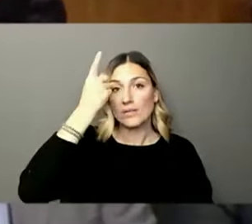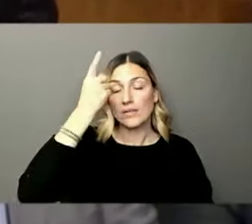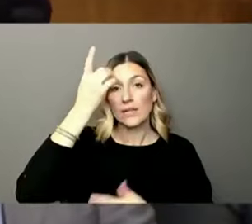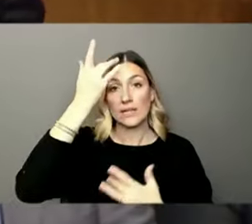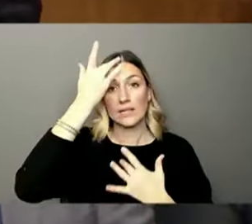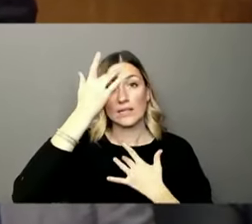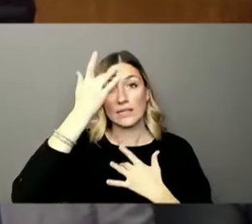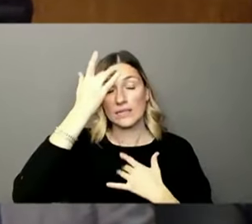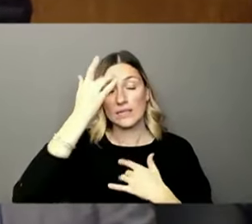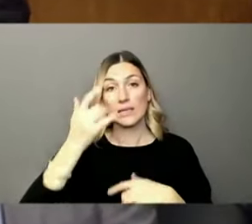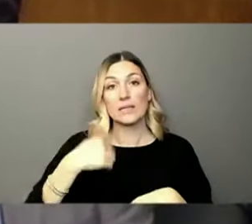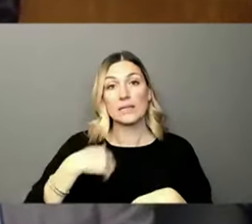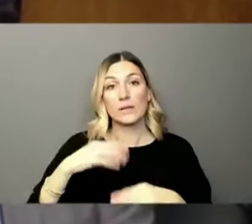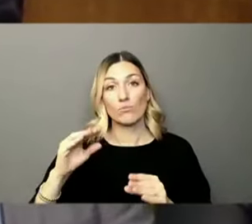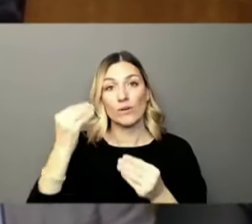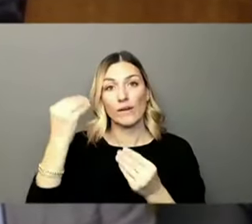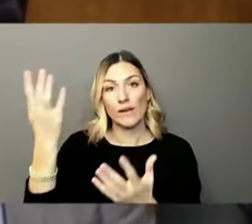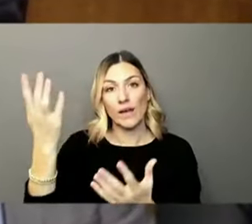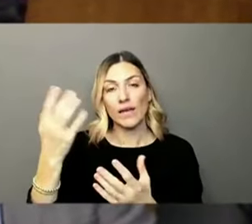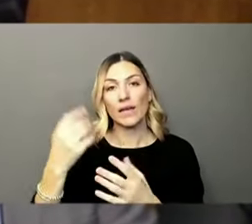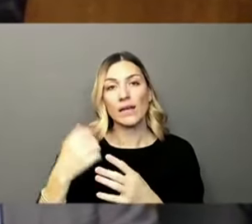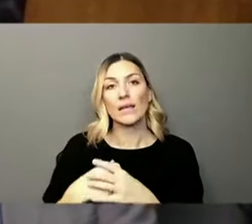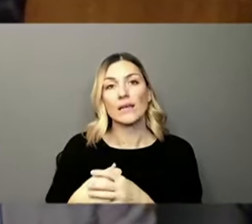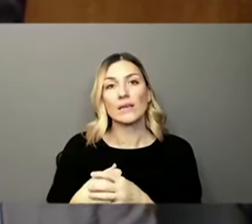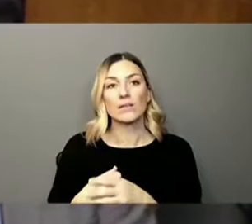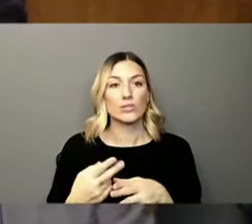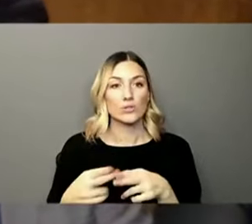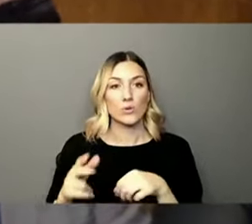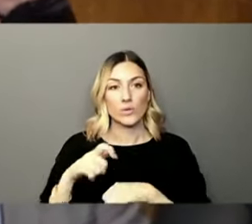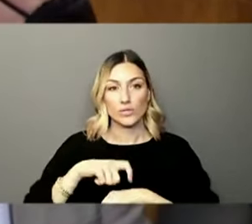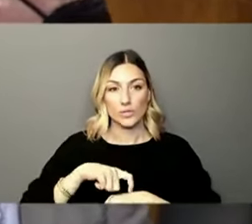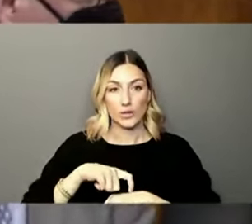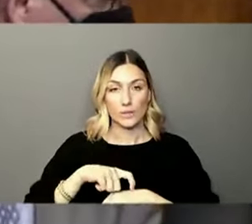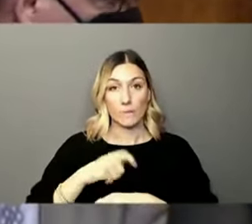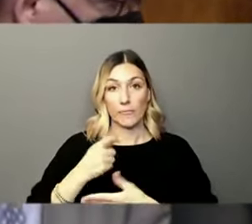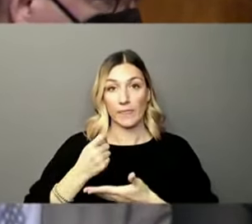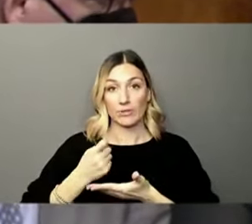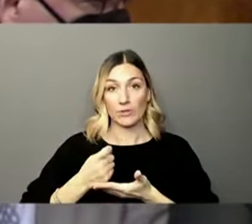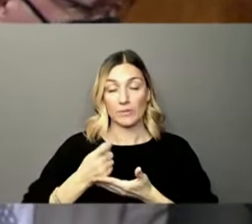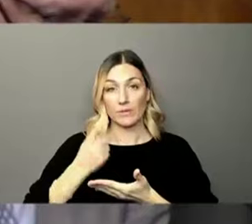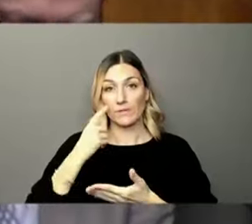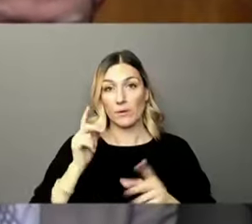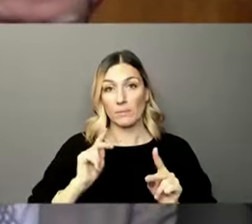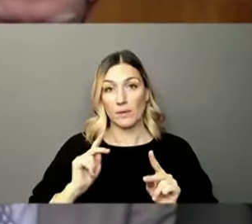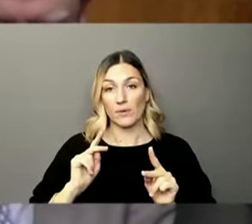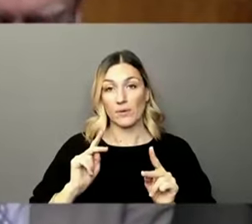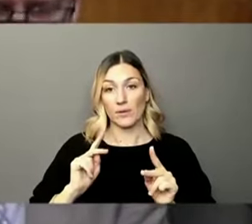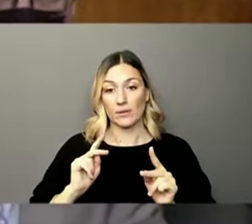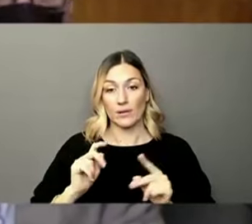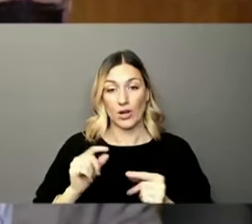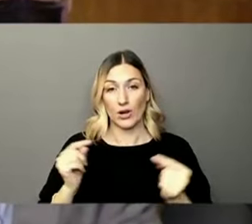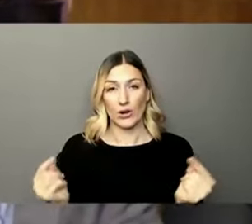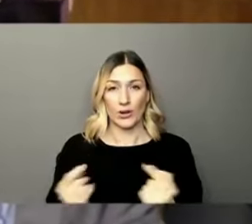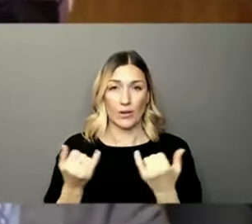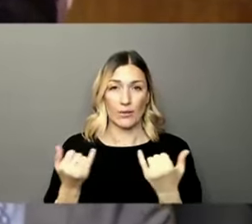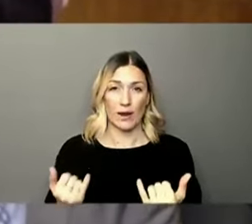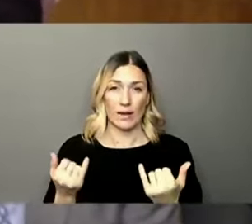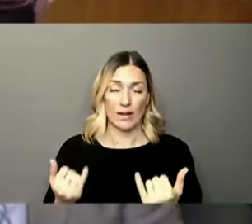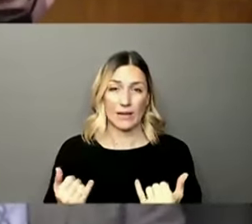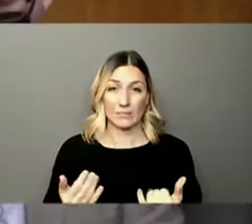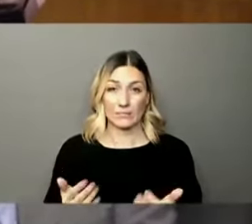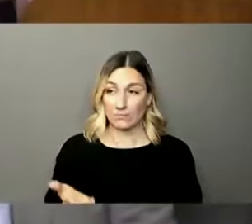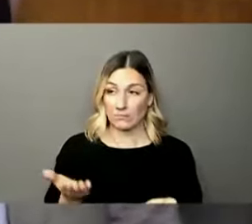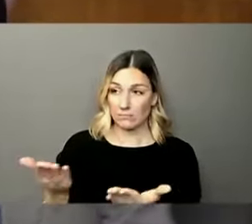in providing in the reasonably short term some treatments for people who are hurting very badly right now? Dr. Hawkins? Thank